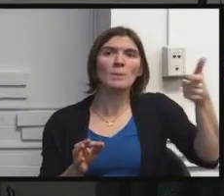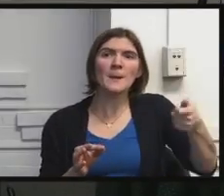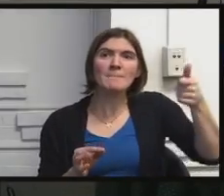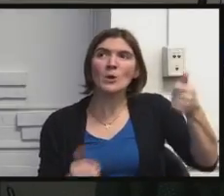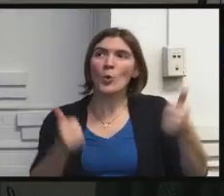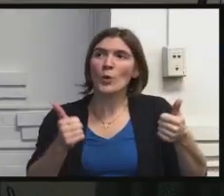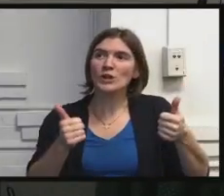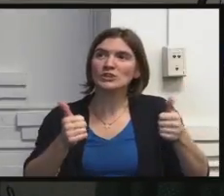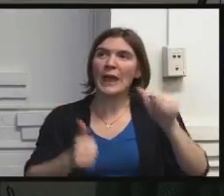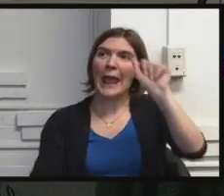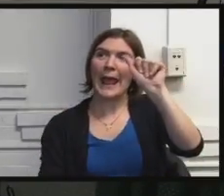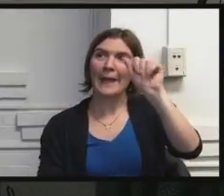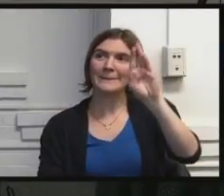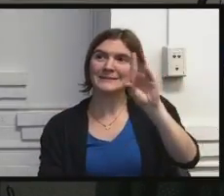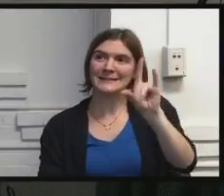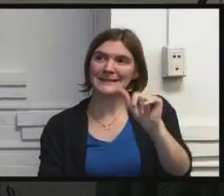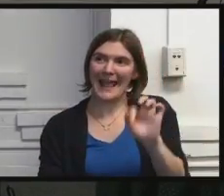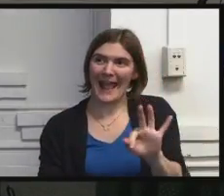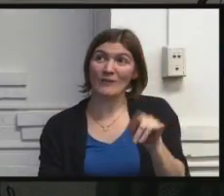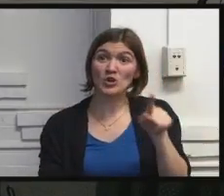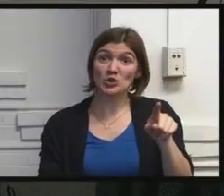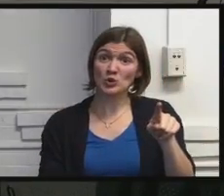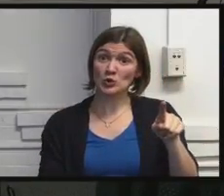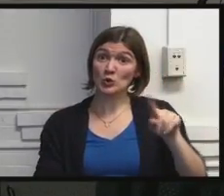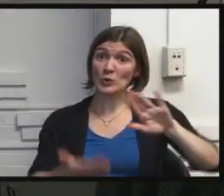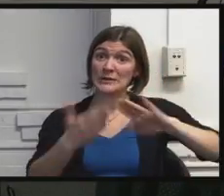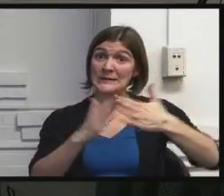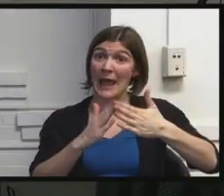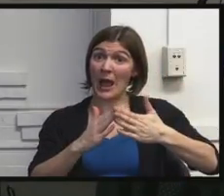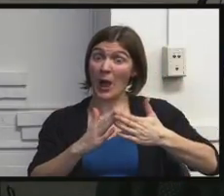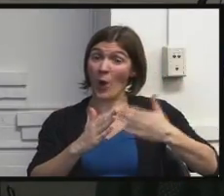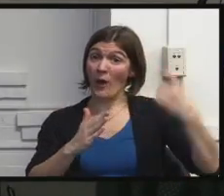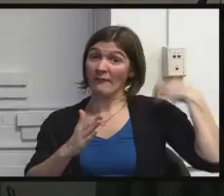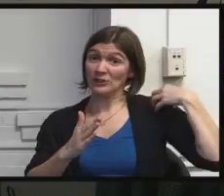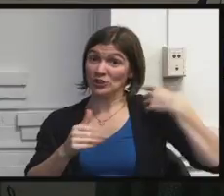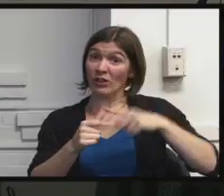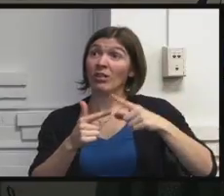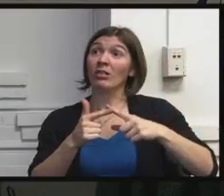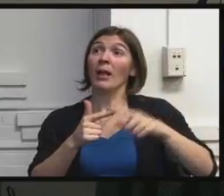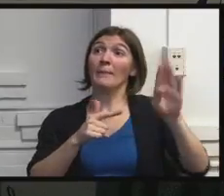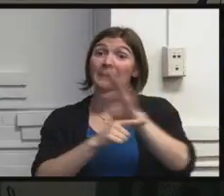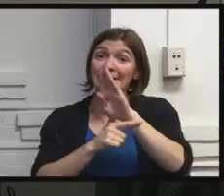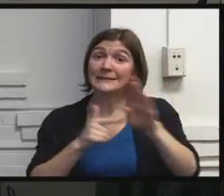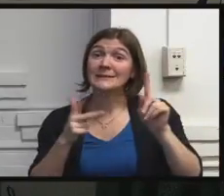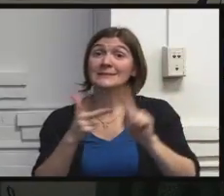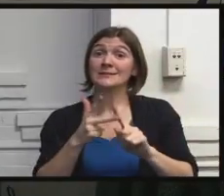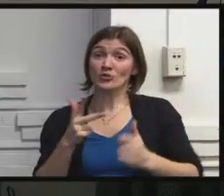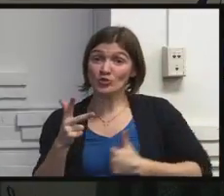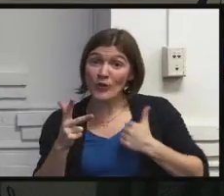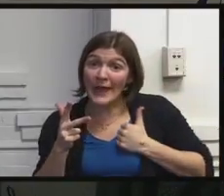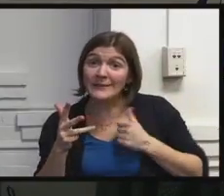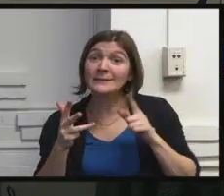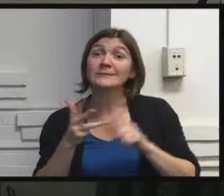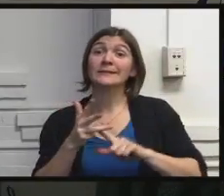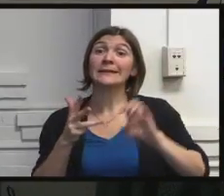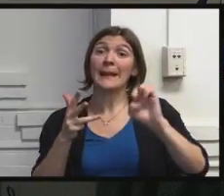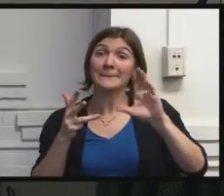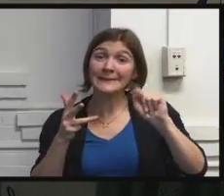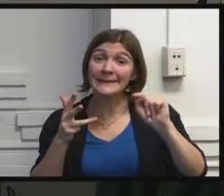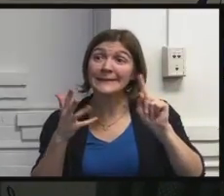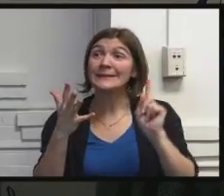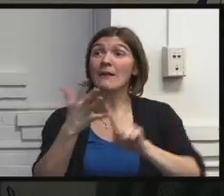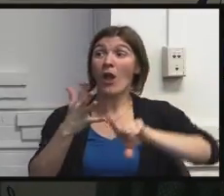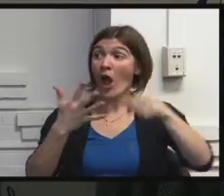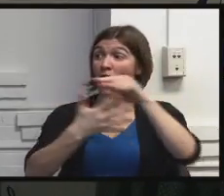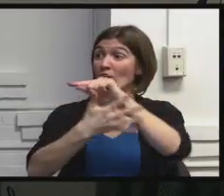correlates with the response. So are you a municipal official, a resident, a local business, an independent organization, emergency services, or other?